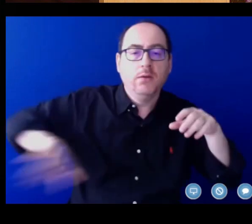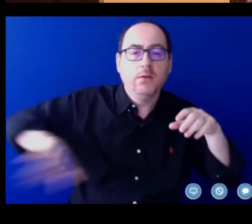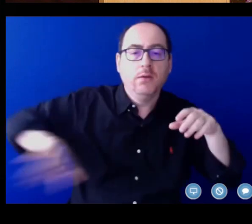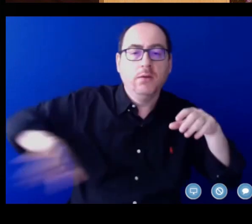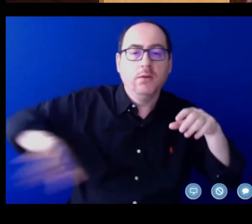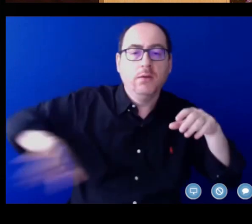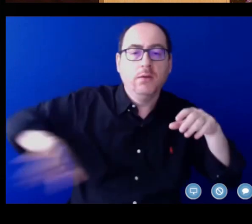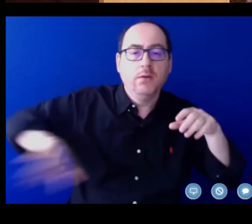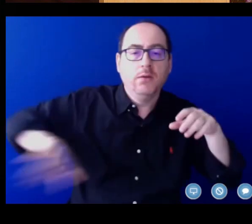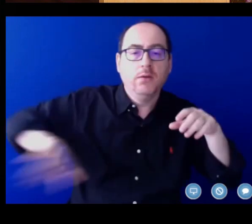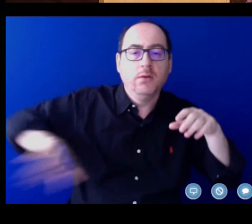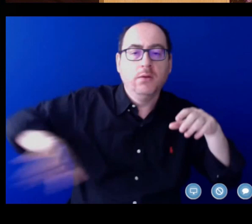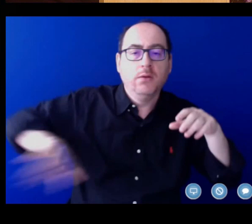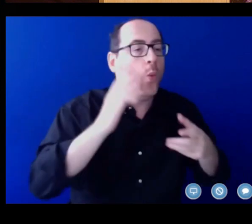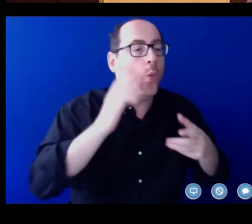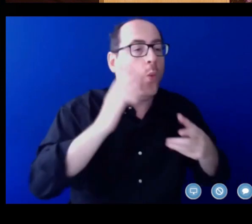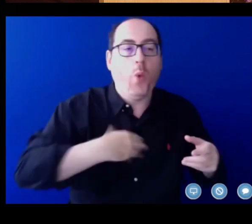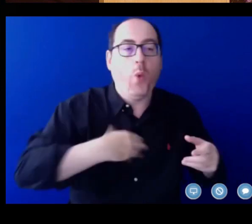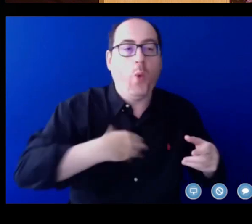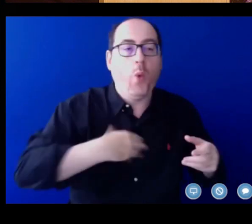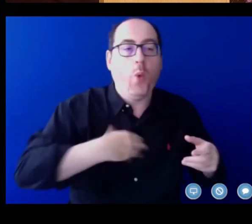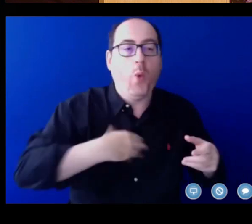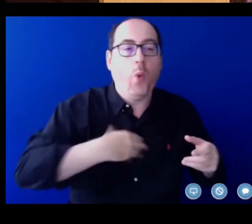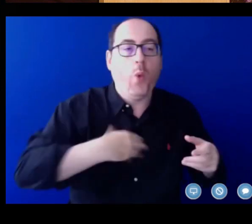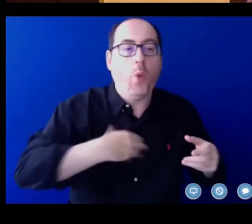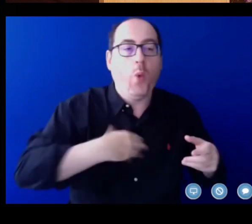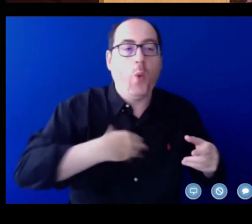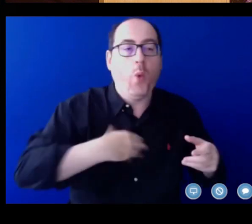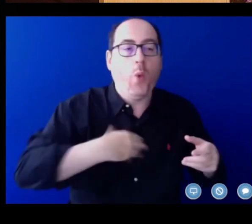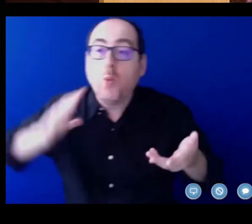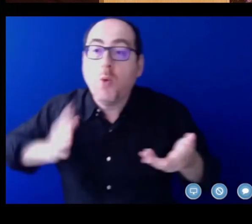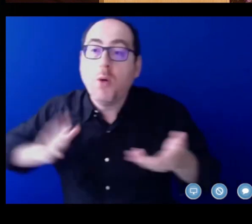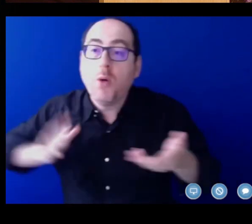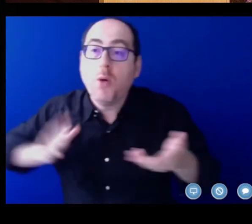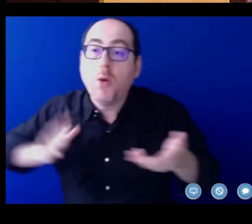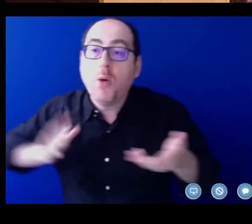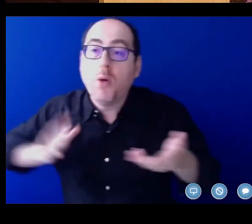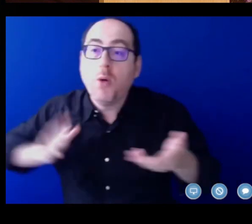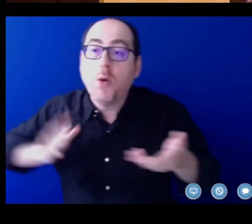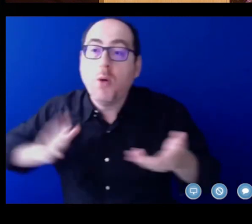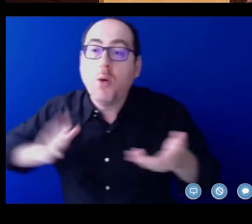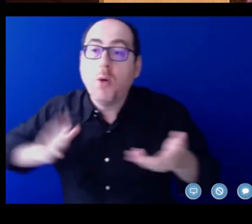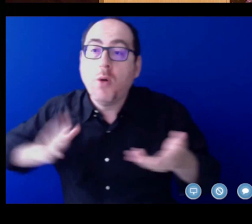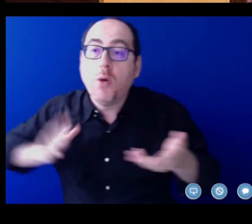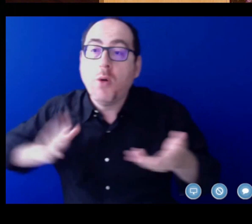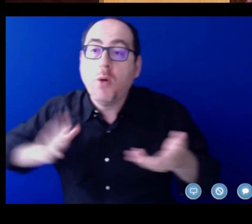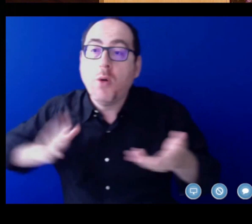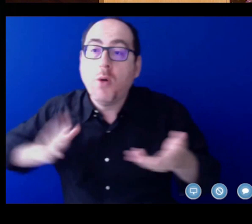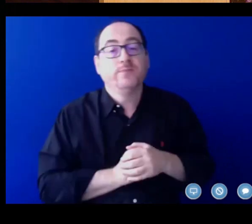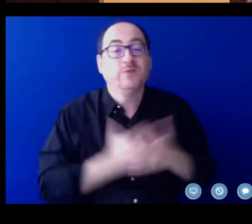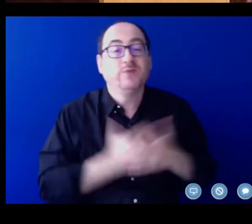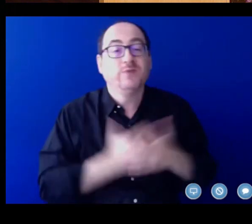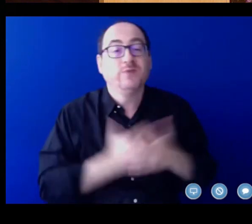group results from the interaction of multiple modes of oppression or privilege, such as those based on race, ethnicity, gender,